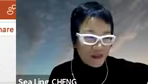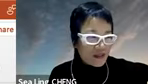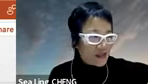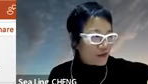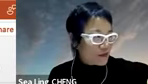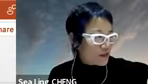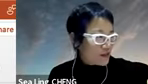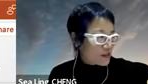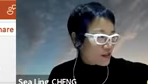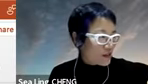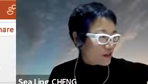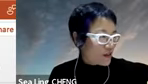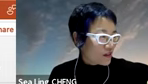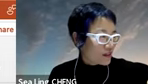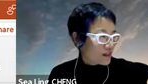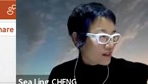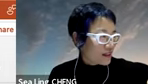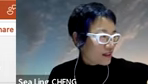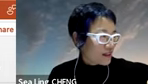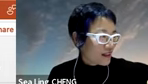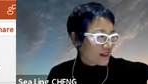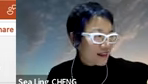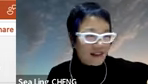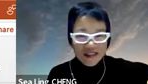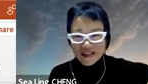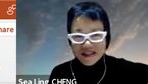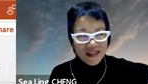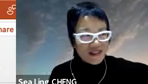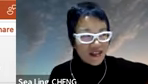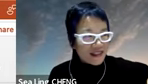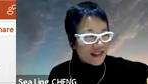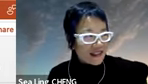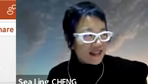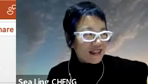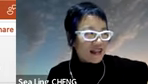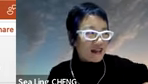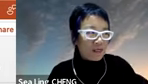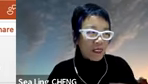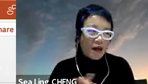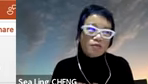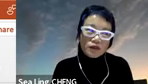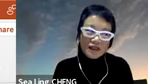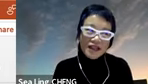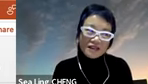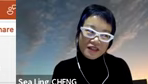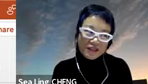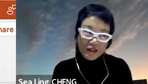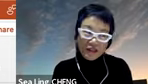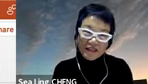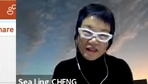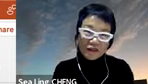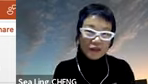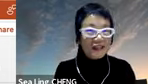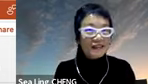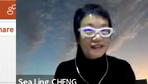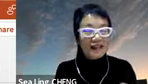my experience of doing research on gender and sexuality. Mostly I've done research